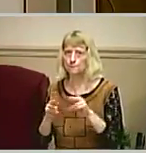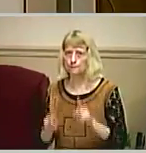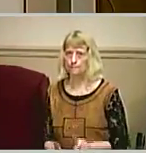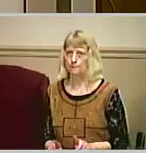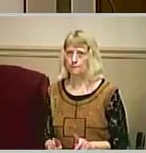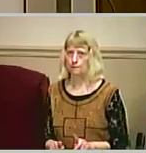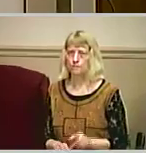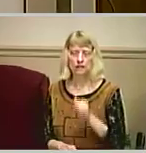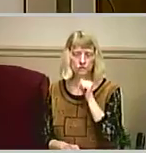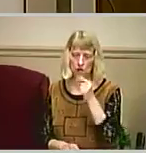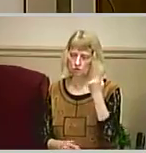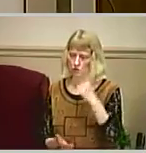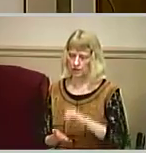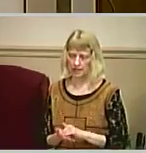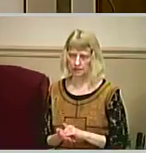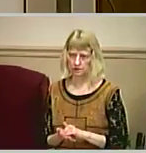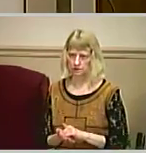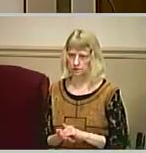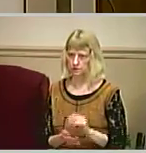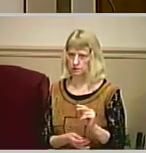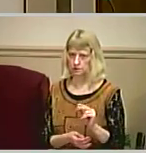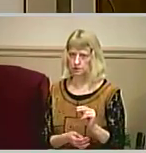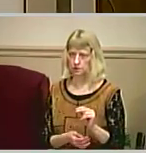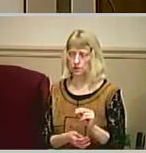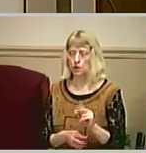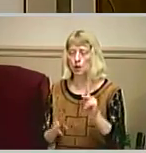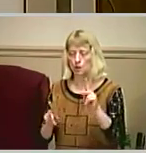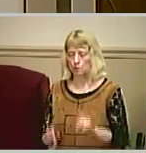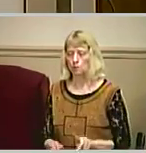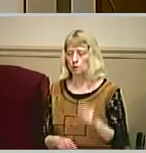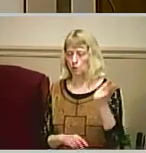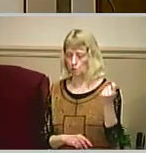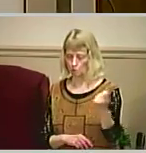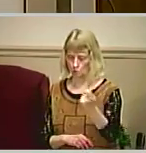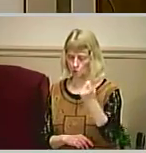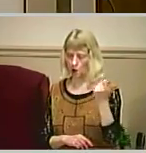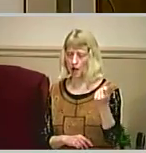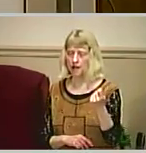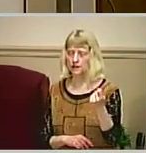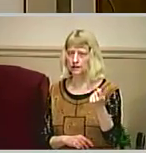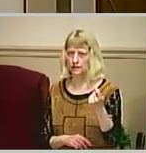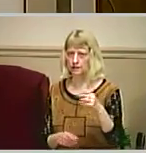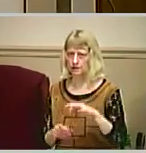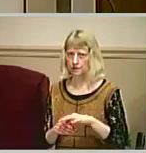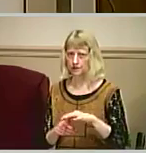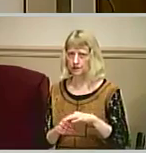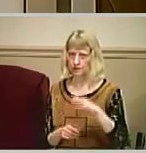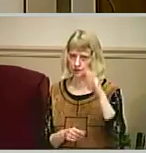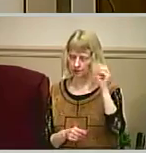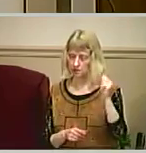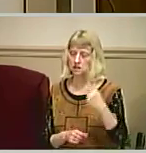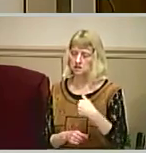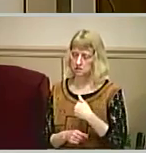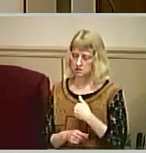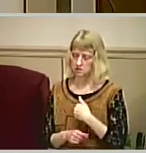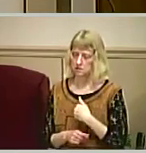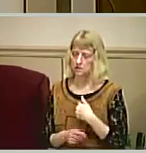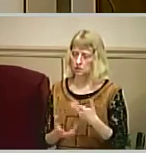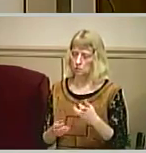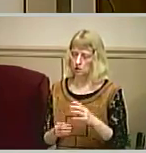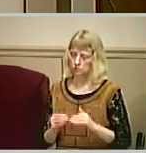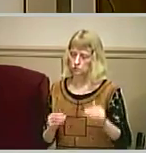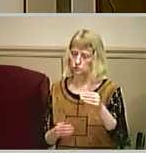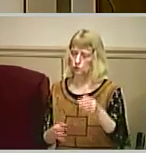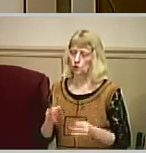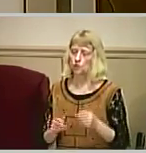what the Supreme Court's for. The one who won this election said, I want a Supreme Court that